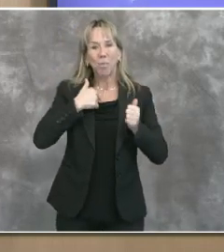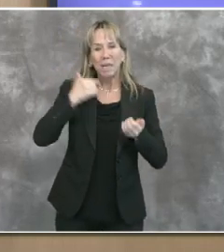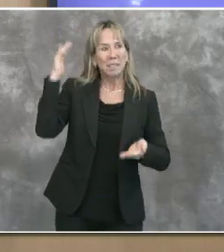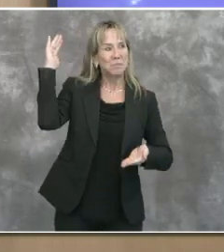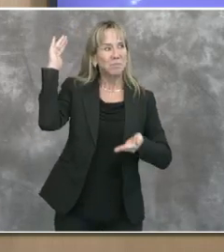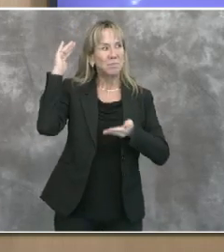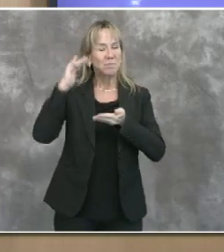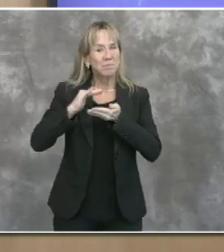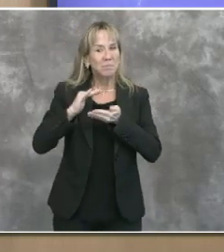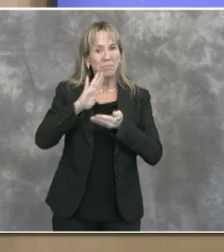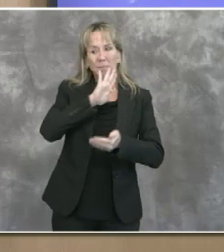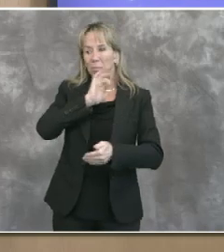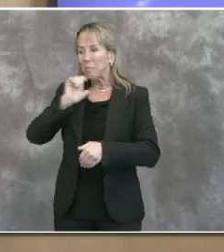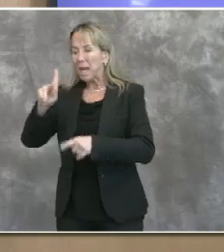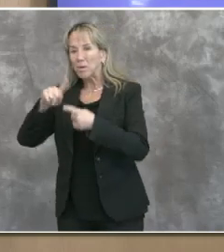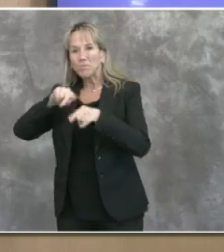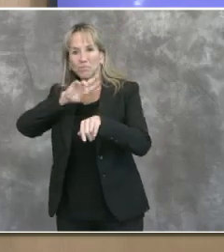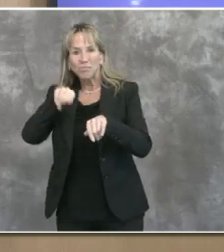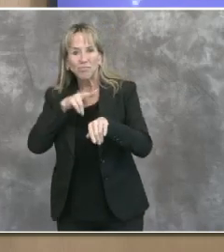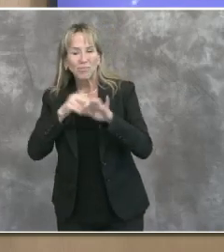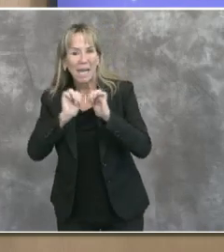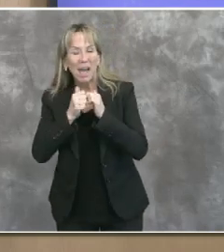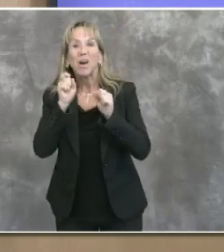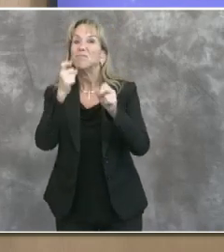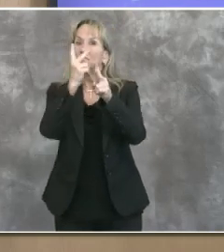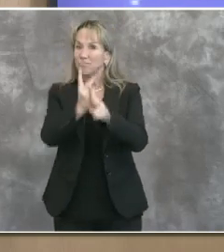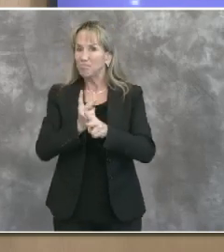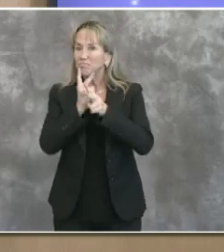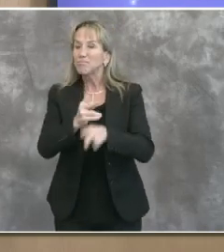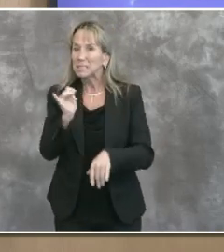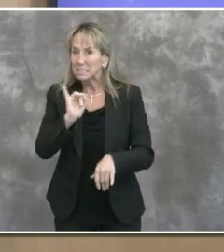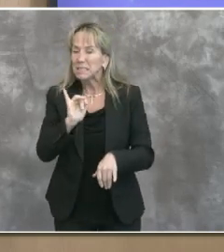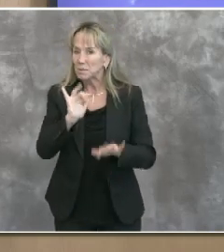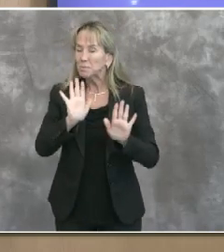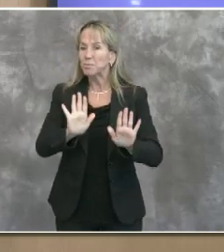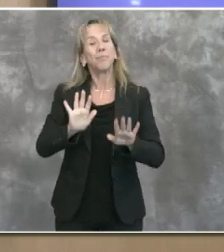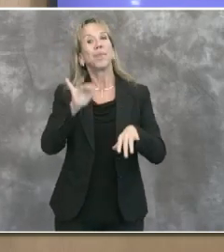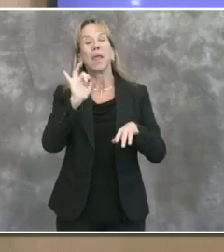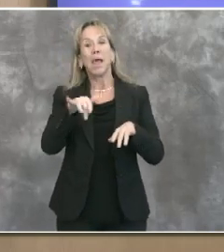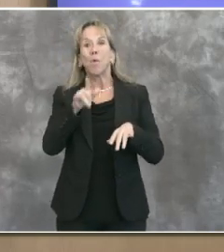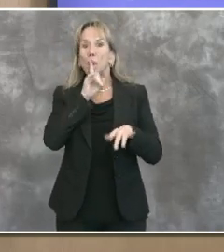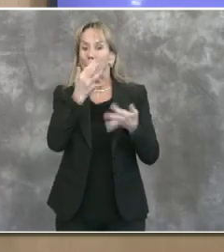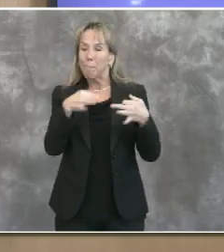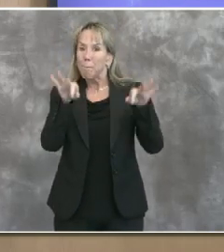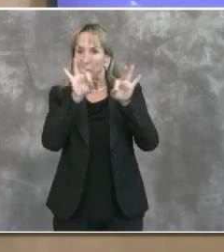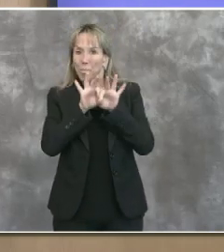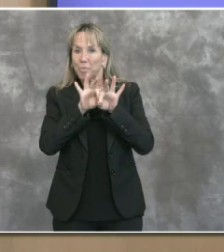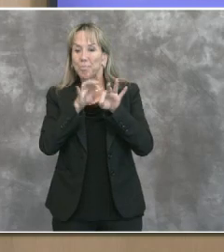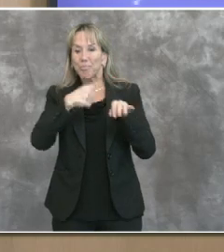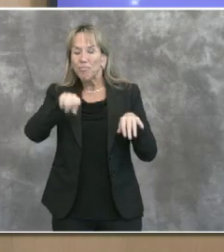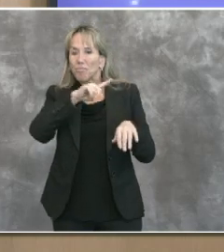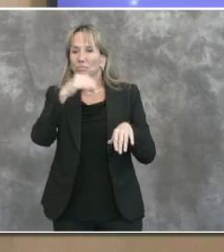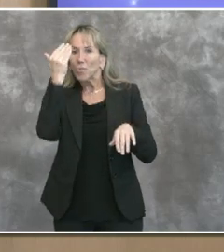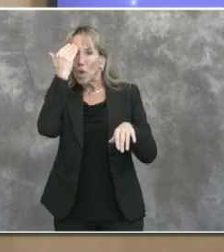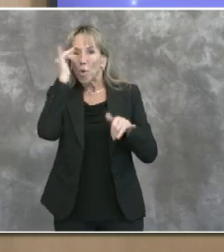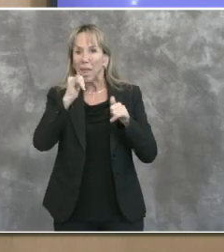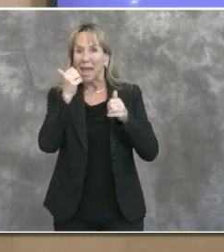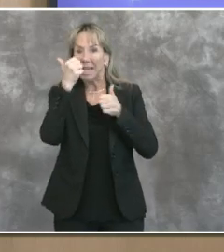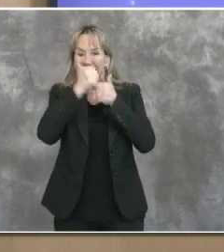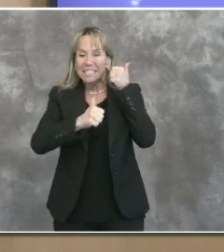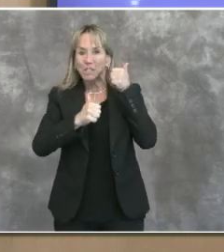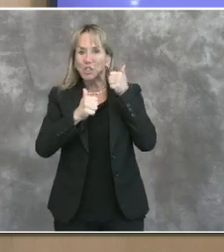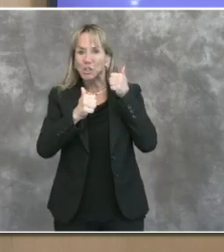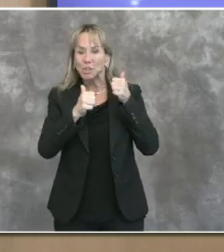data, by public health, not actions guided by politics. And it is an important reminder every single step of the